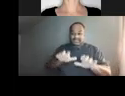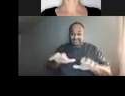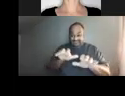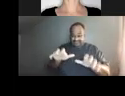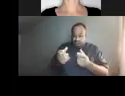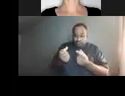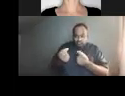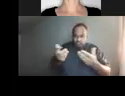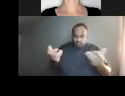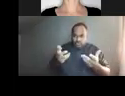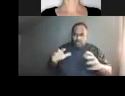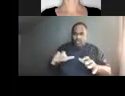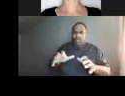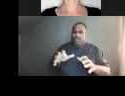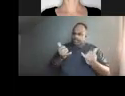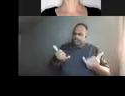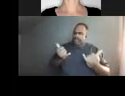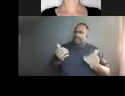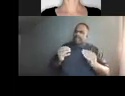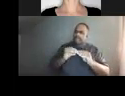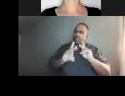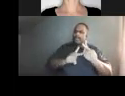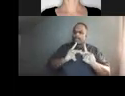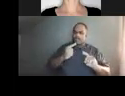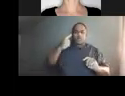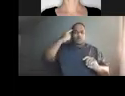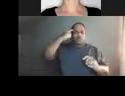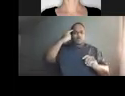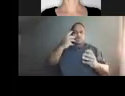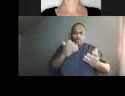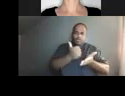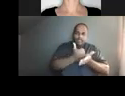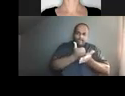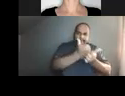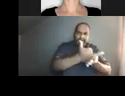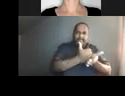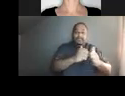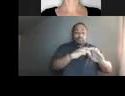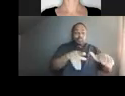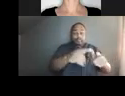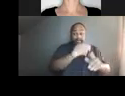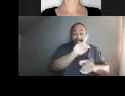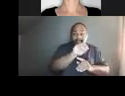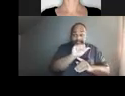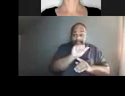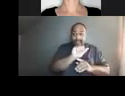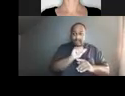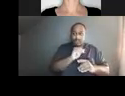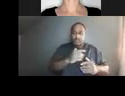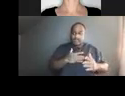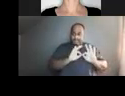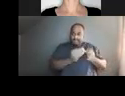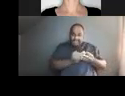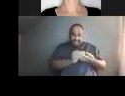actions. More people say they help children with disabilities in their families. They